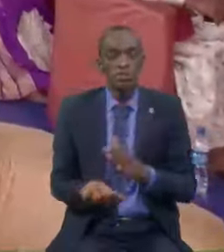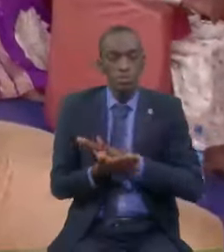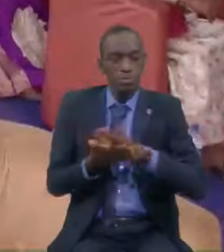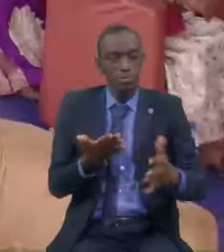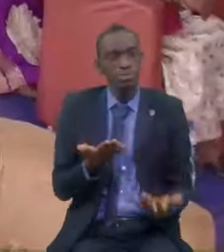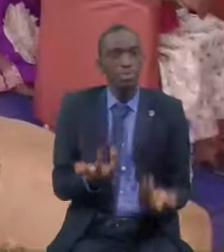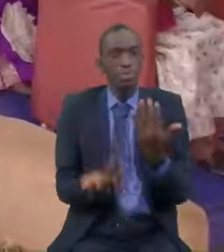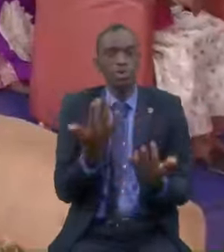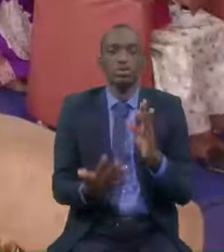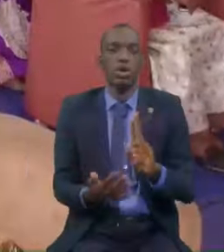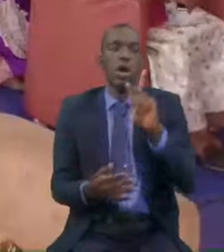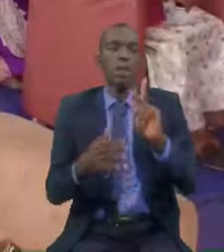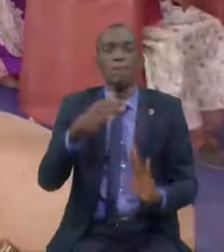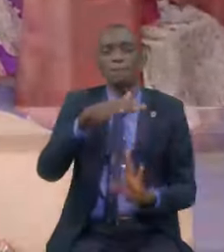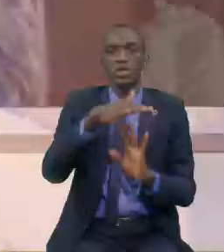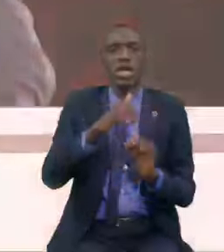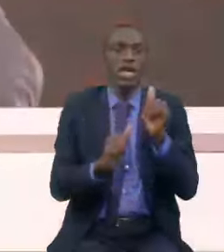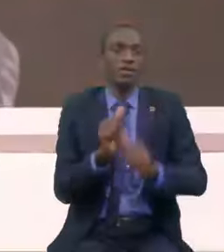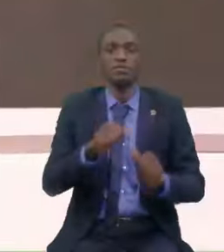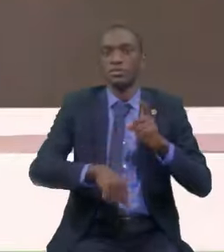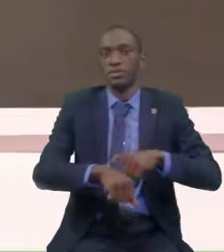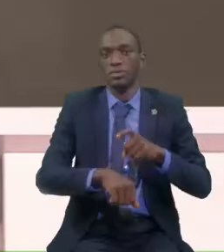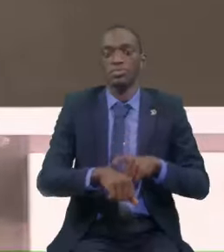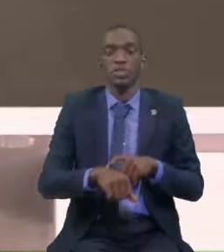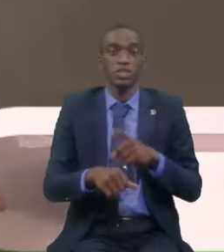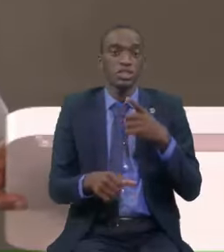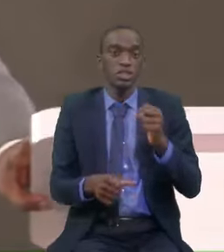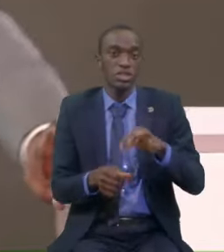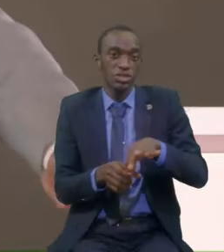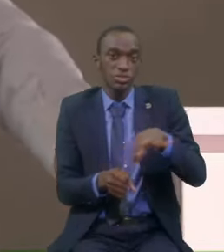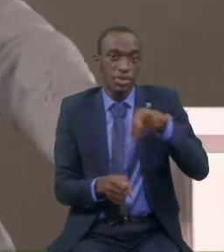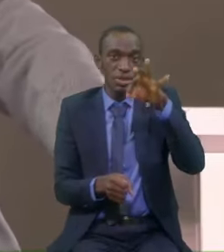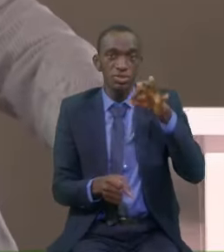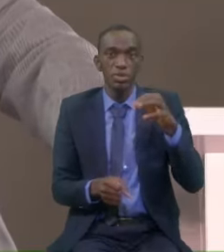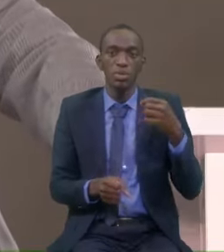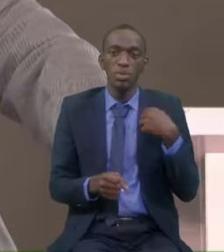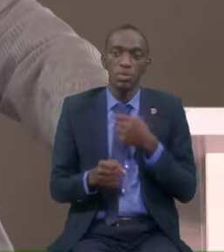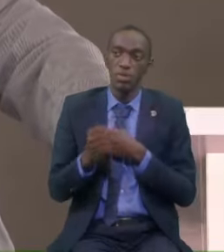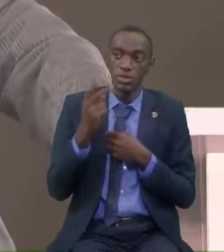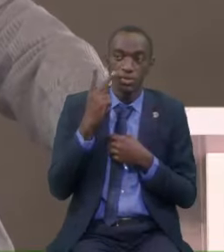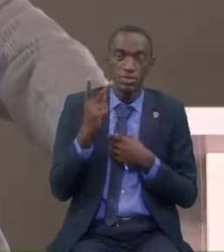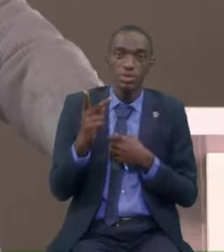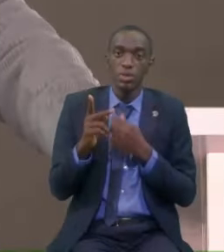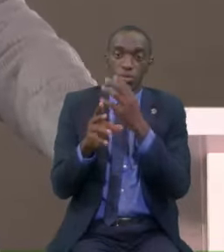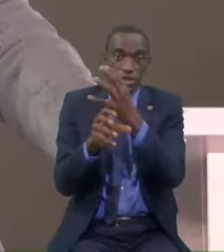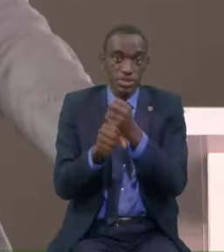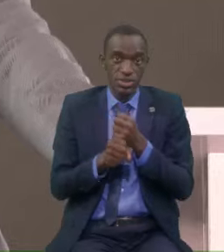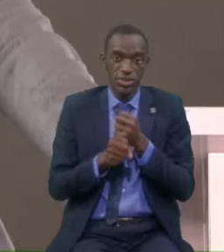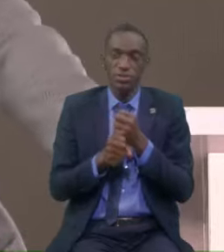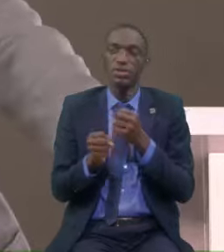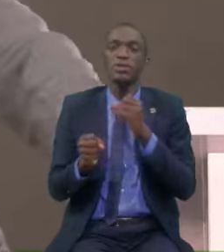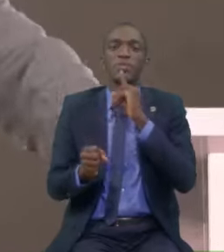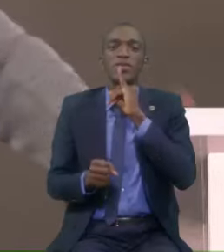The Spirit we seek is the abiding, anointing